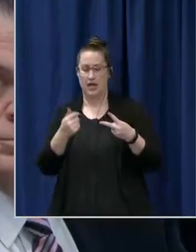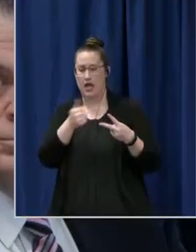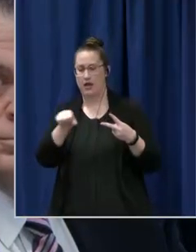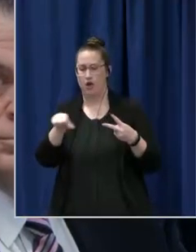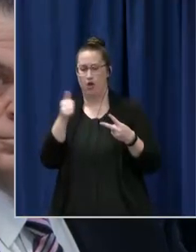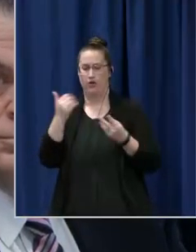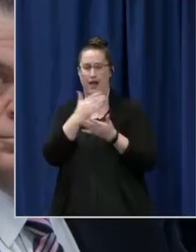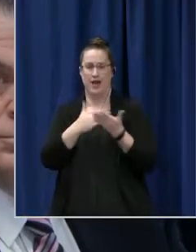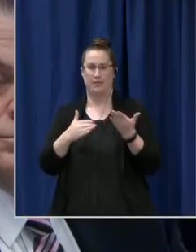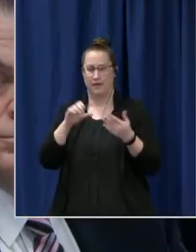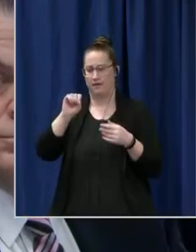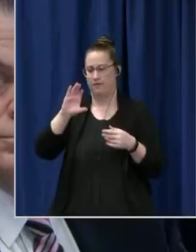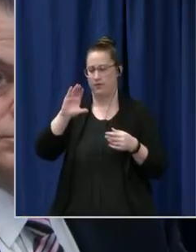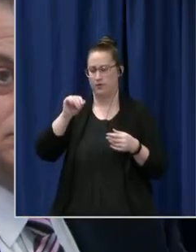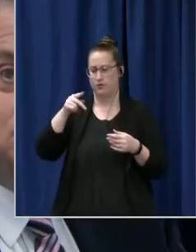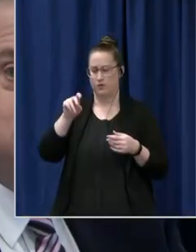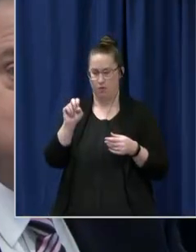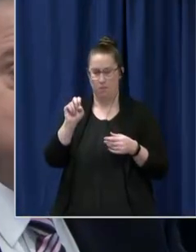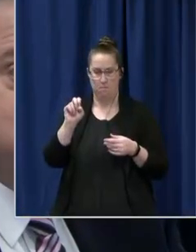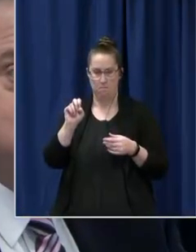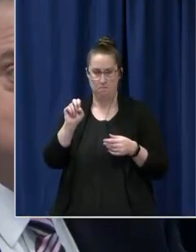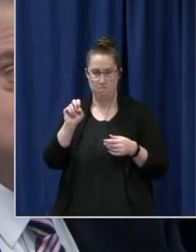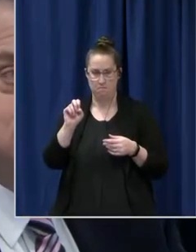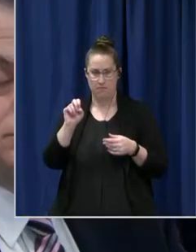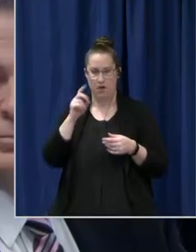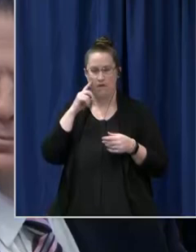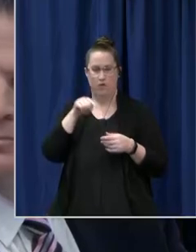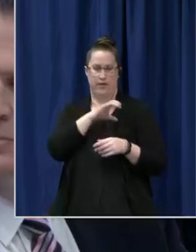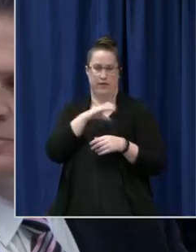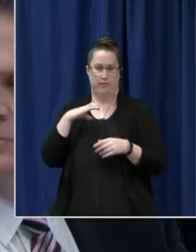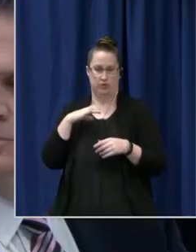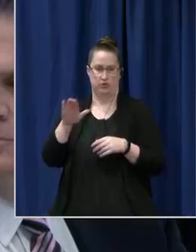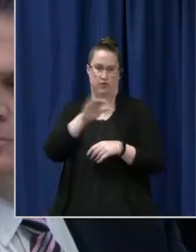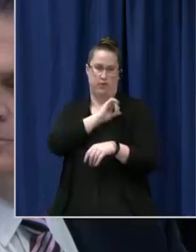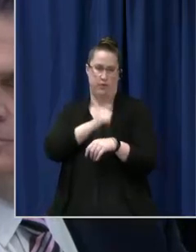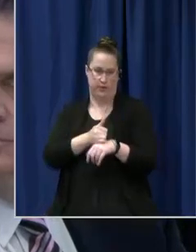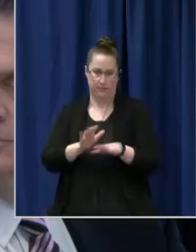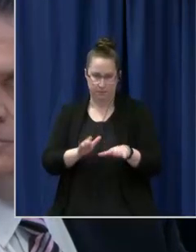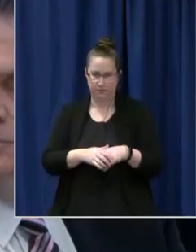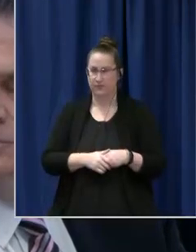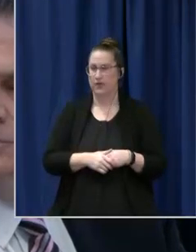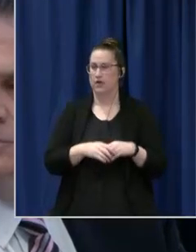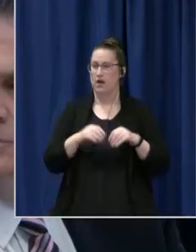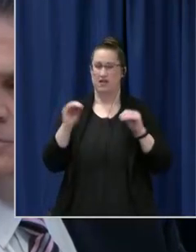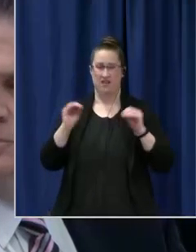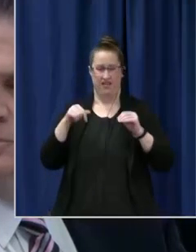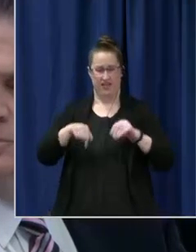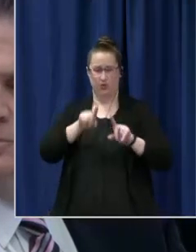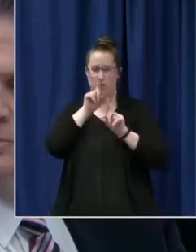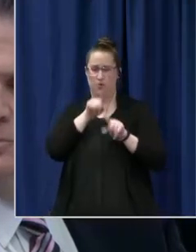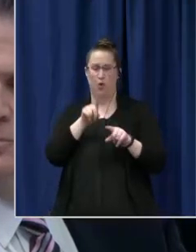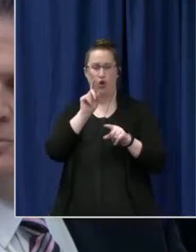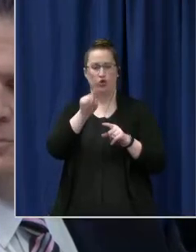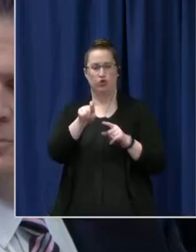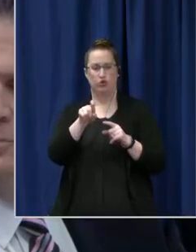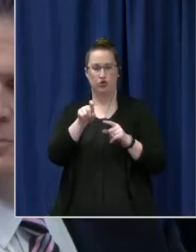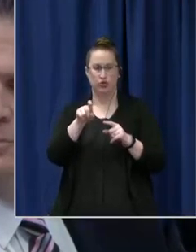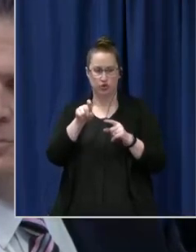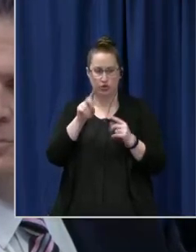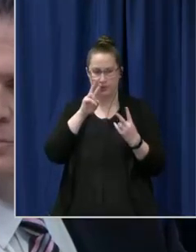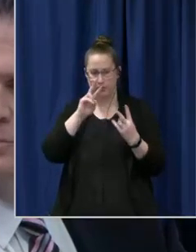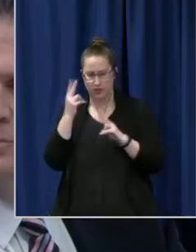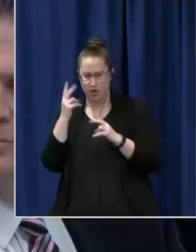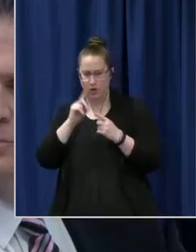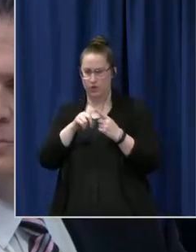aspect of the scope of the Commission's authority. Nothing in this report should be construed to concede